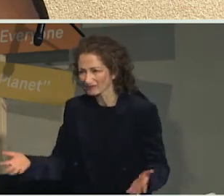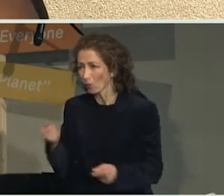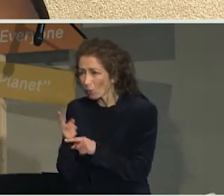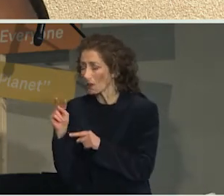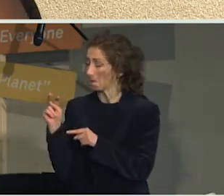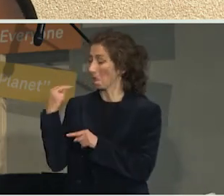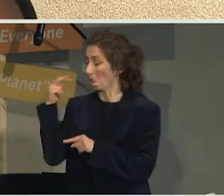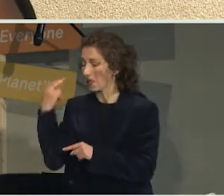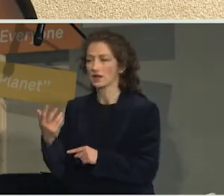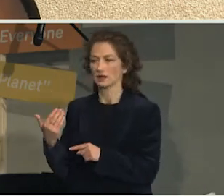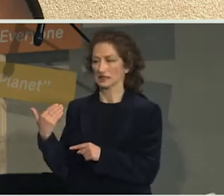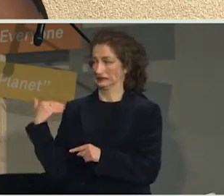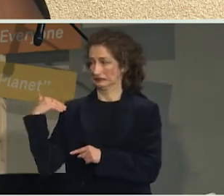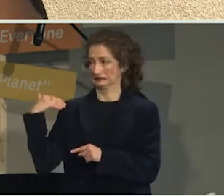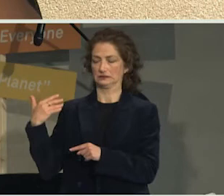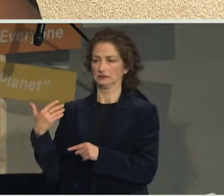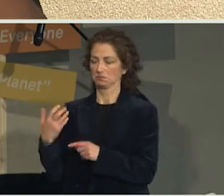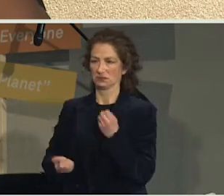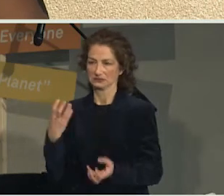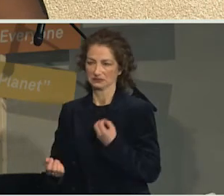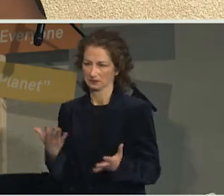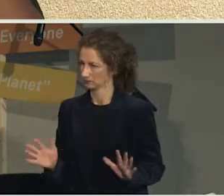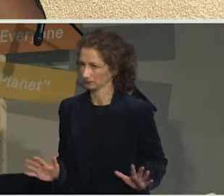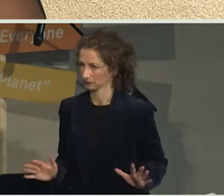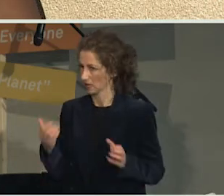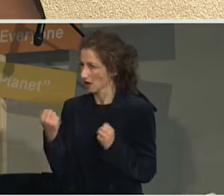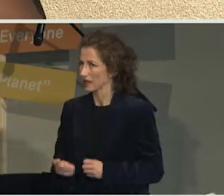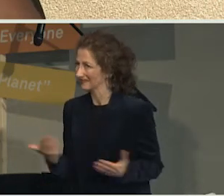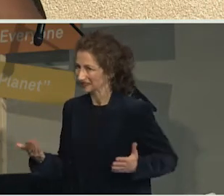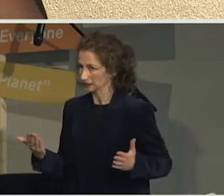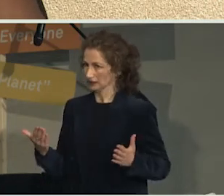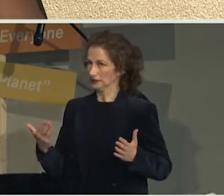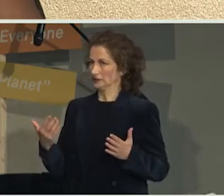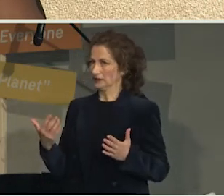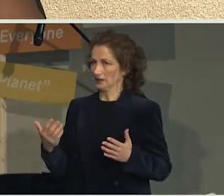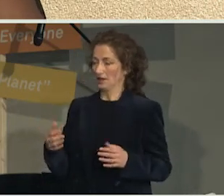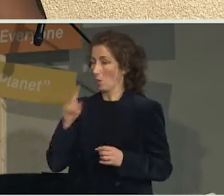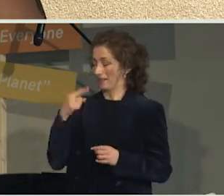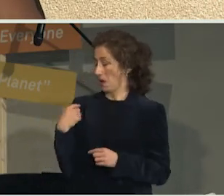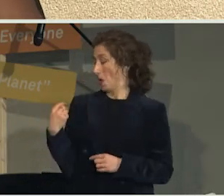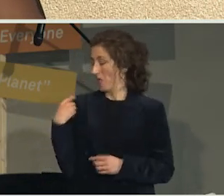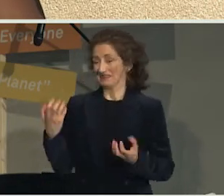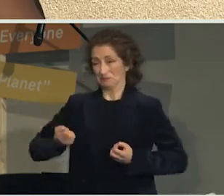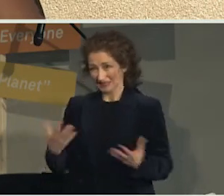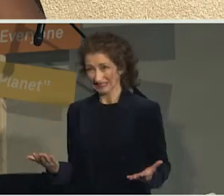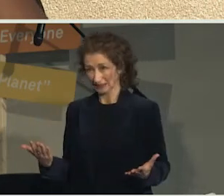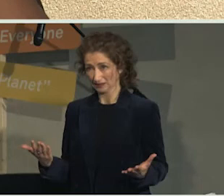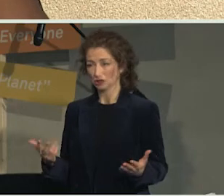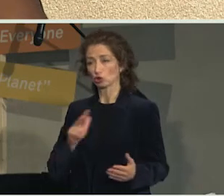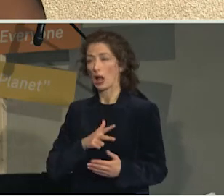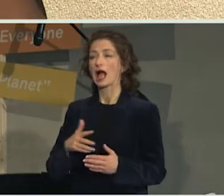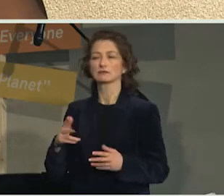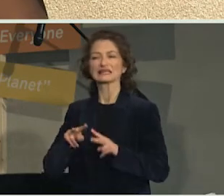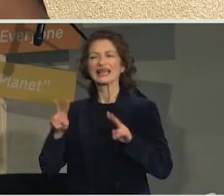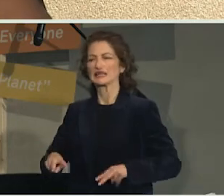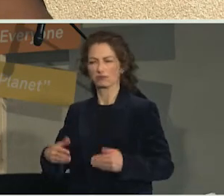occurred. We could just be here all night if we just listed all the things that have occurred, much less actually talking about them. So let me